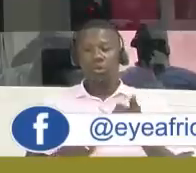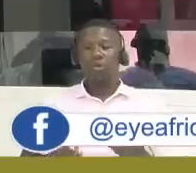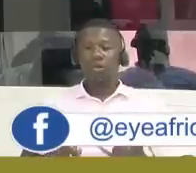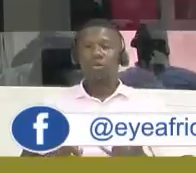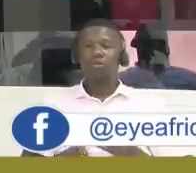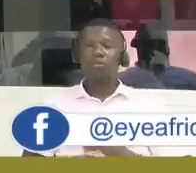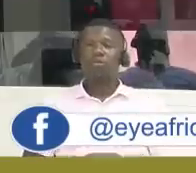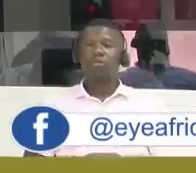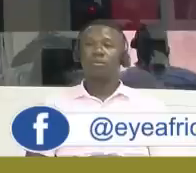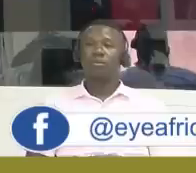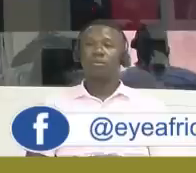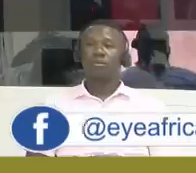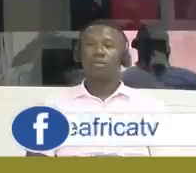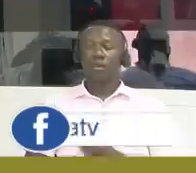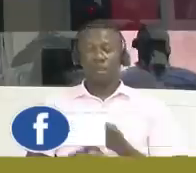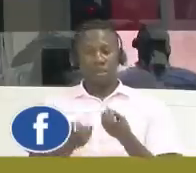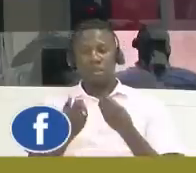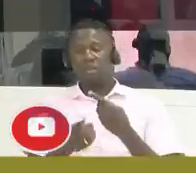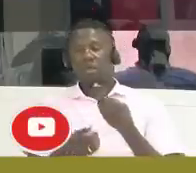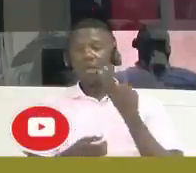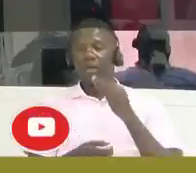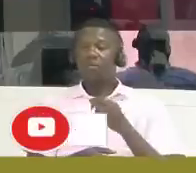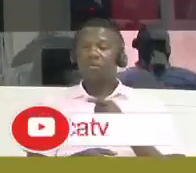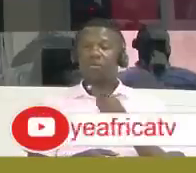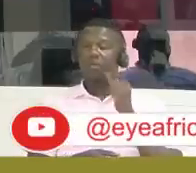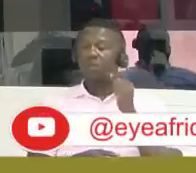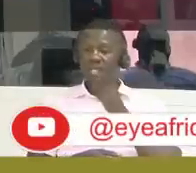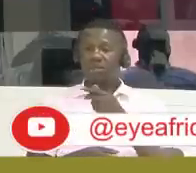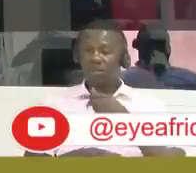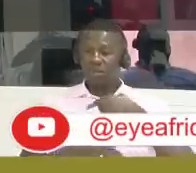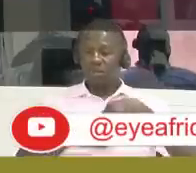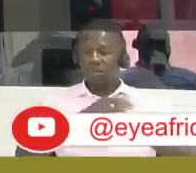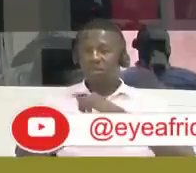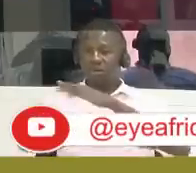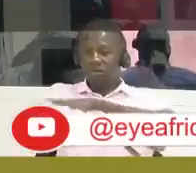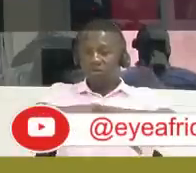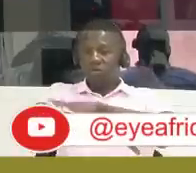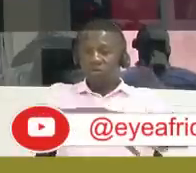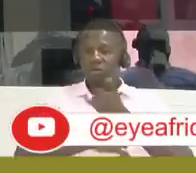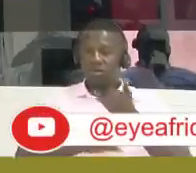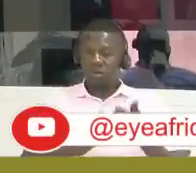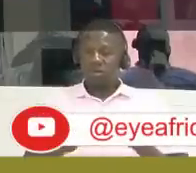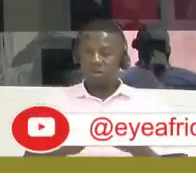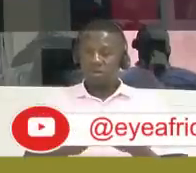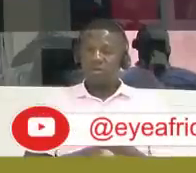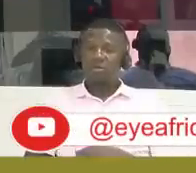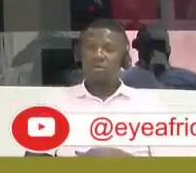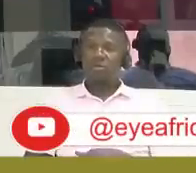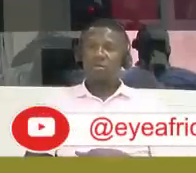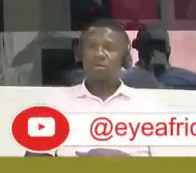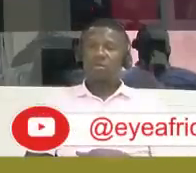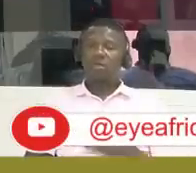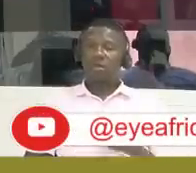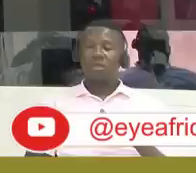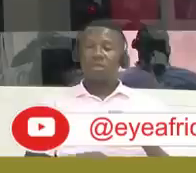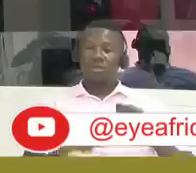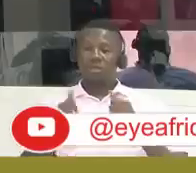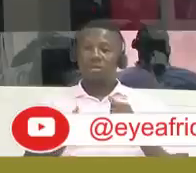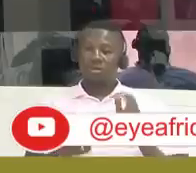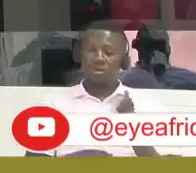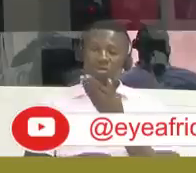And can you tell us if she is in school right now? Yes, she just started going to the University of The Gambia.